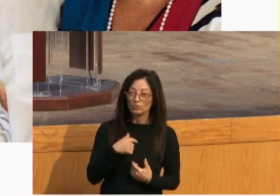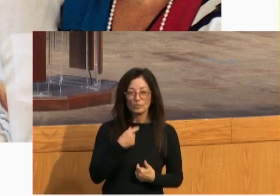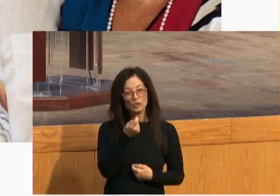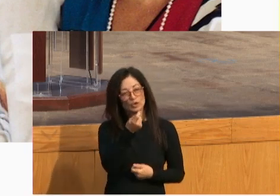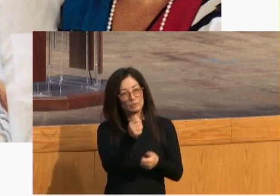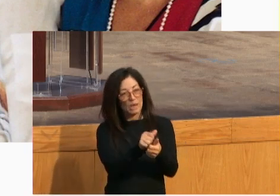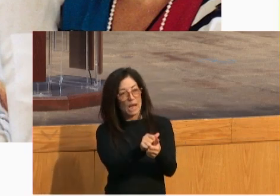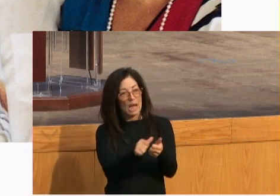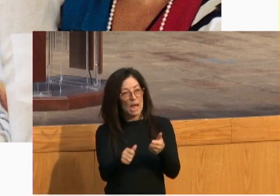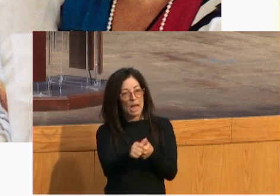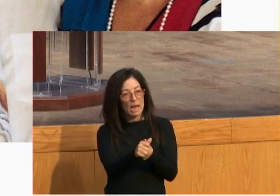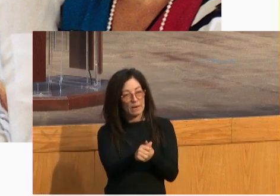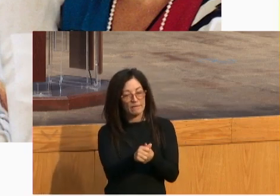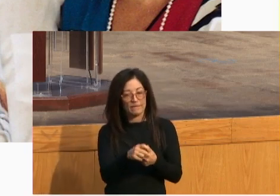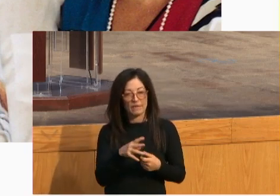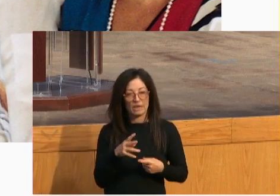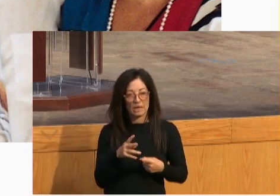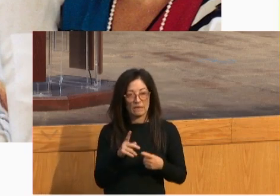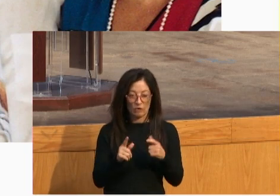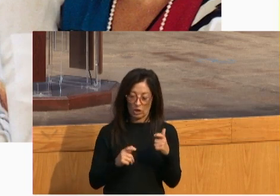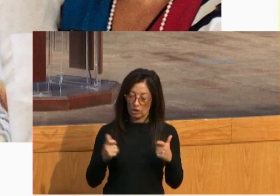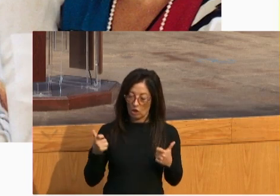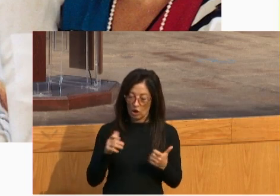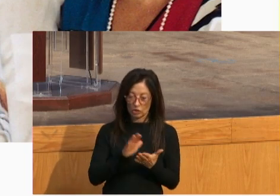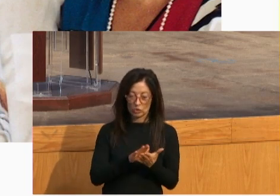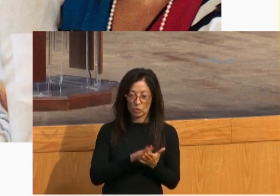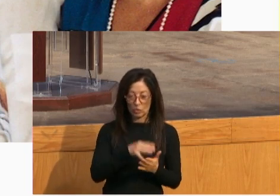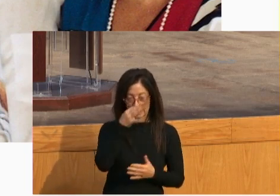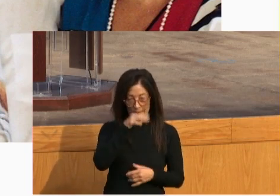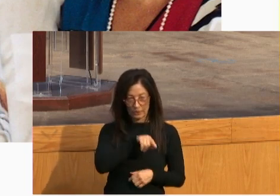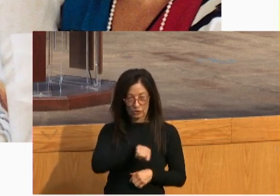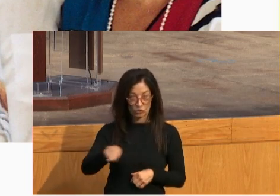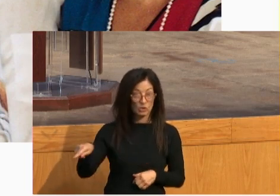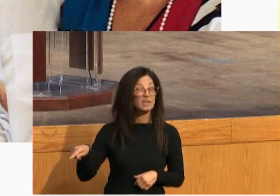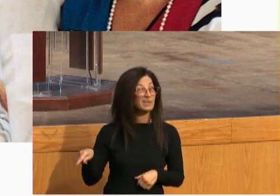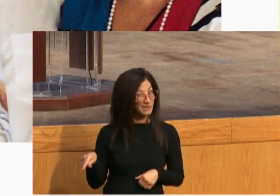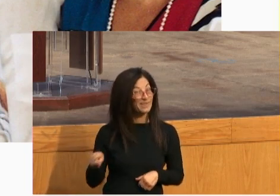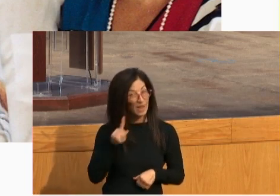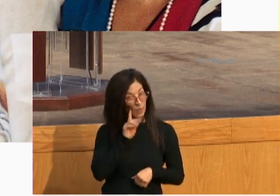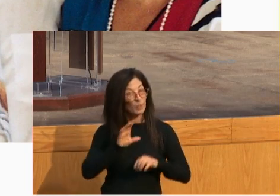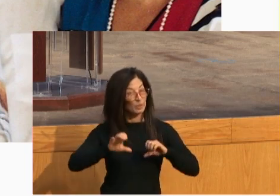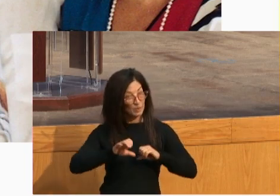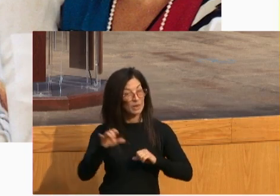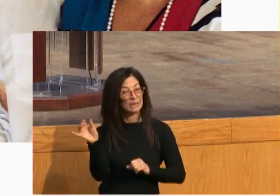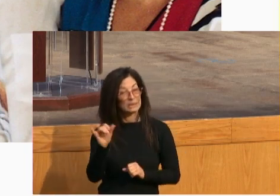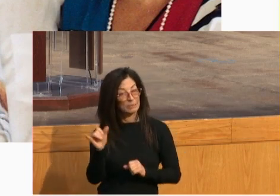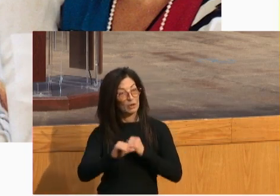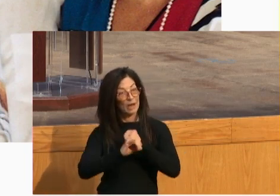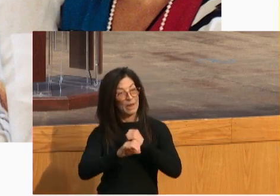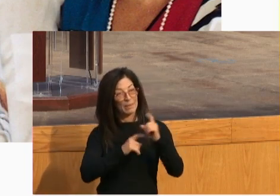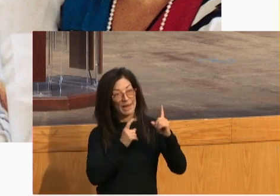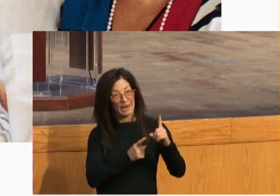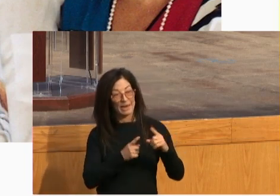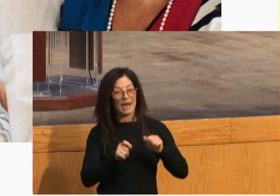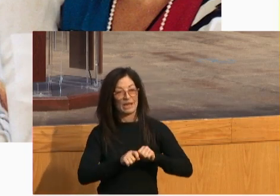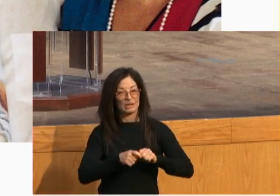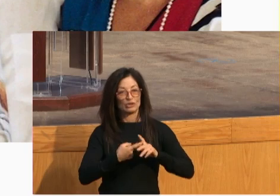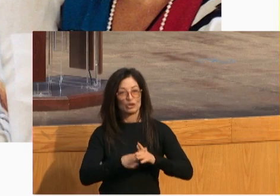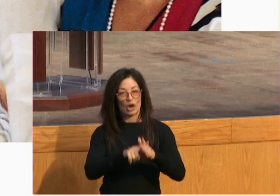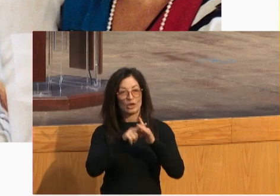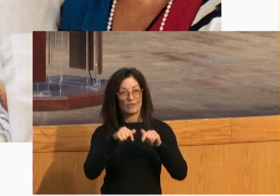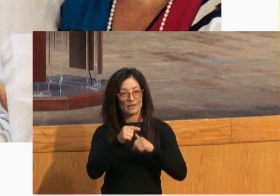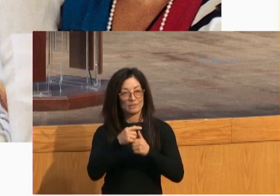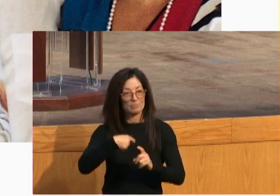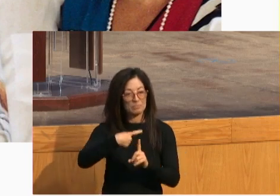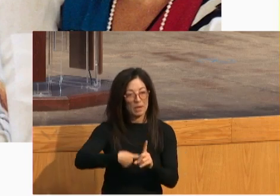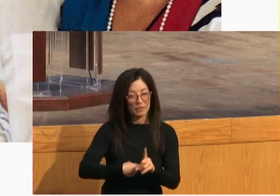of the very large school down the street that will be doing a similar campaign and launching this month. So